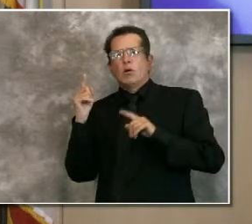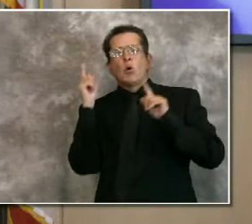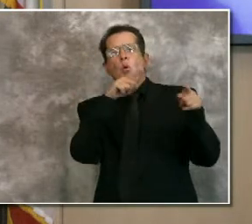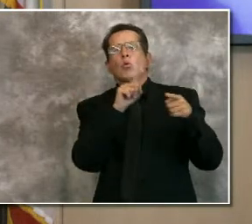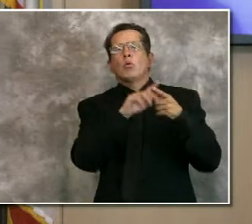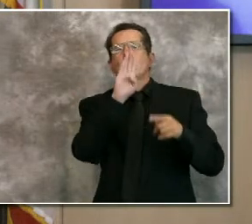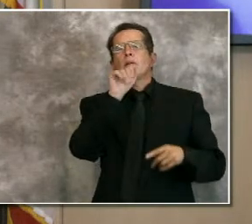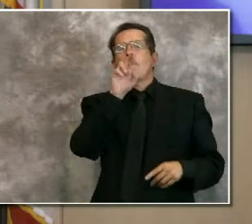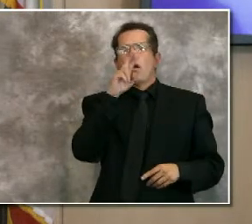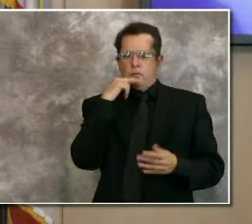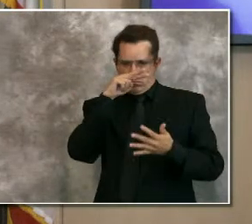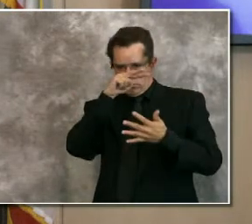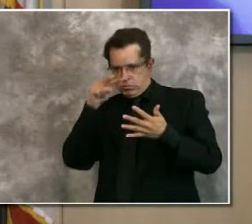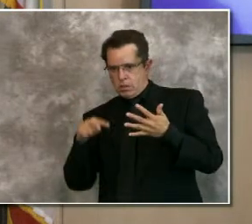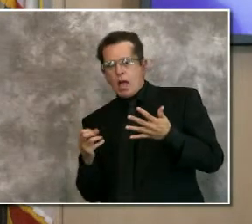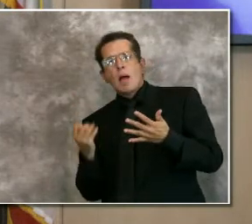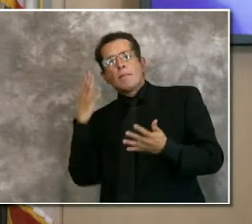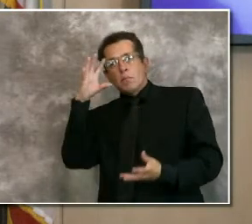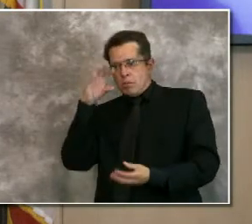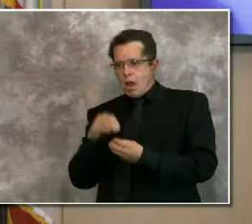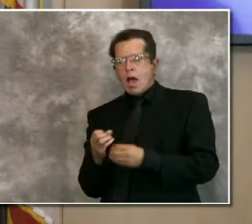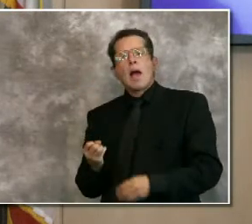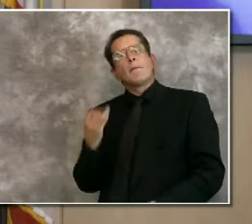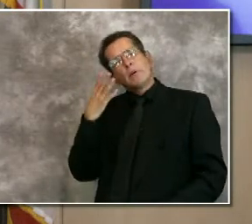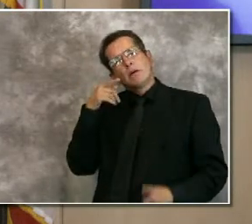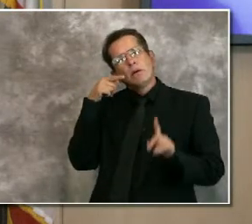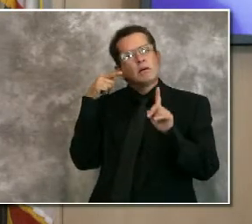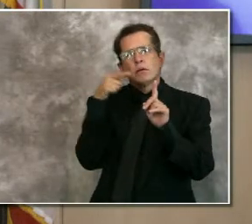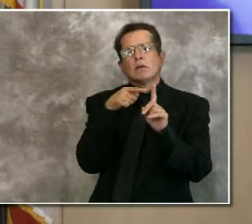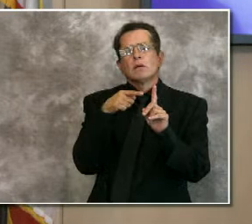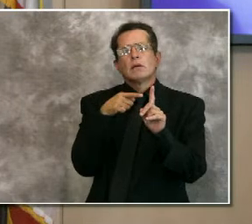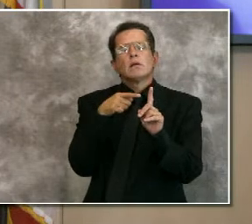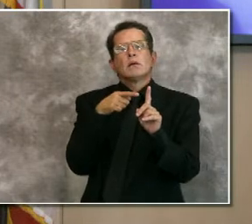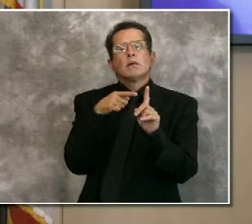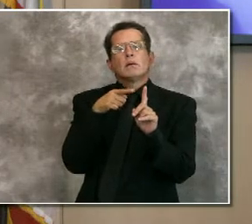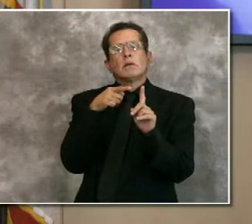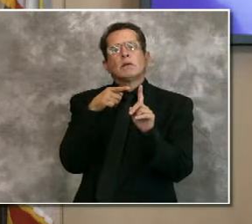How many? How many cases have you actually gotten out of these locations?